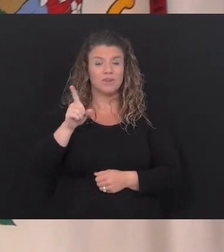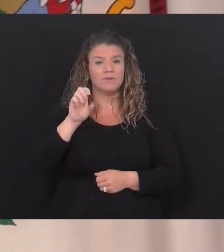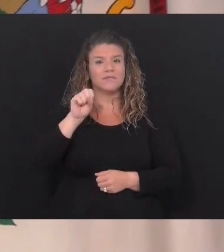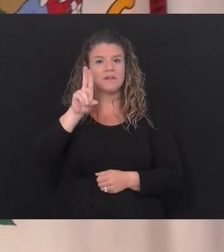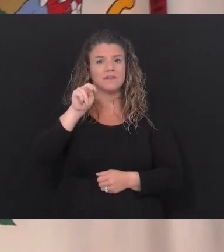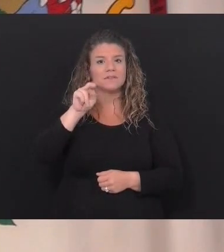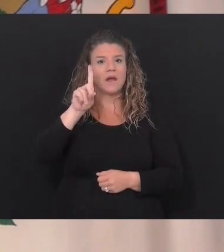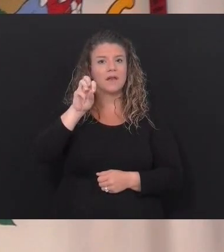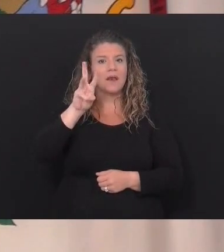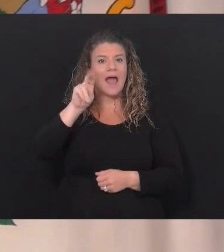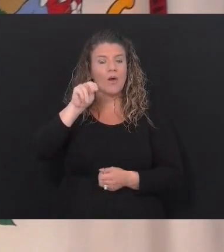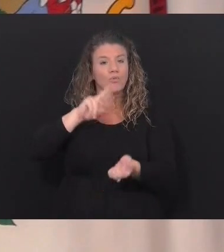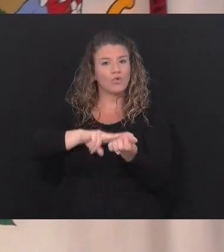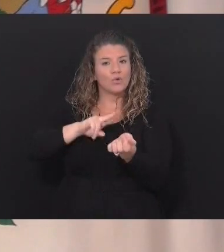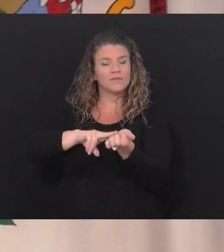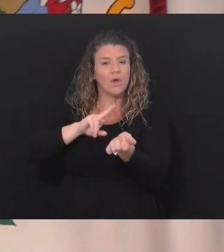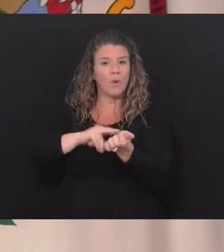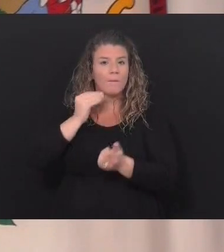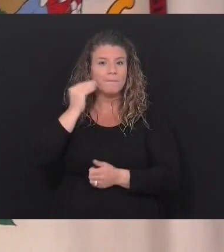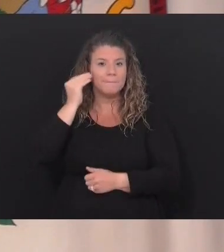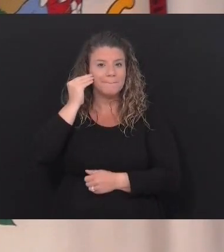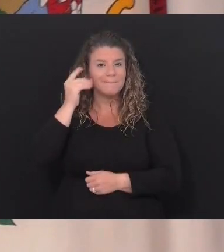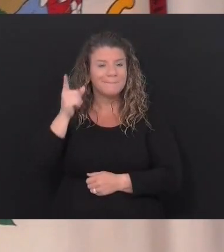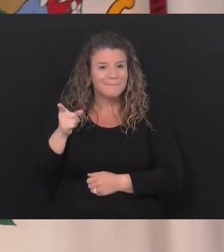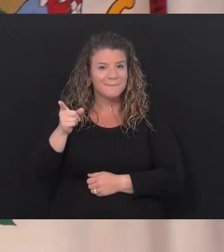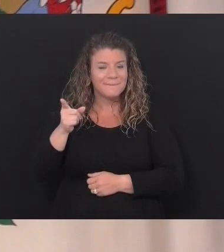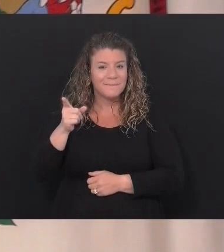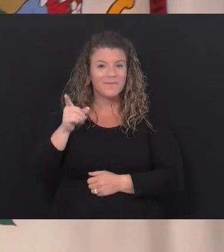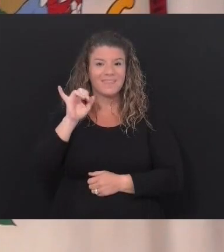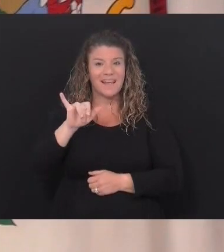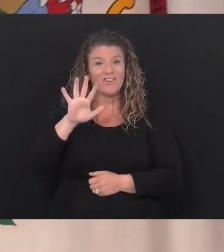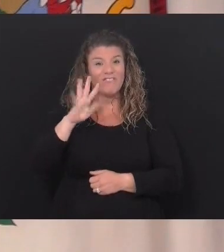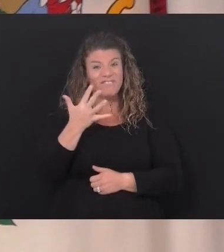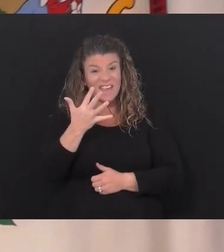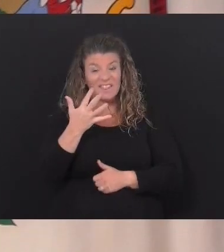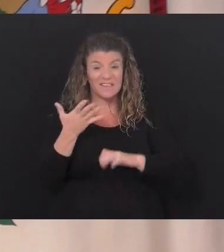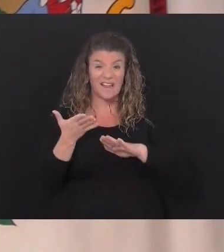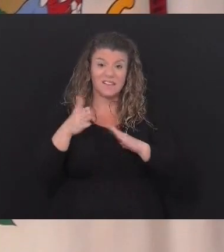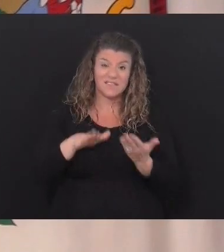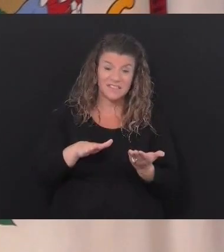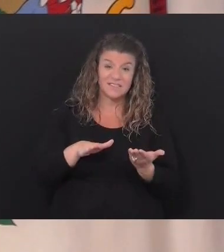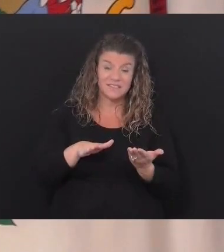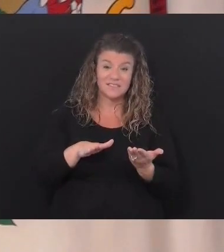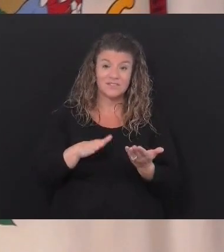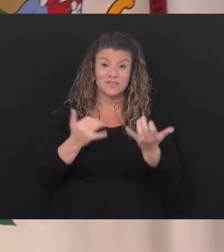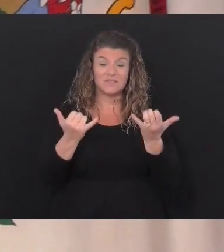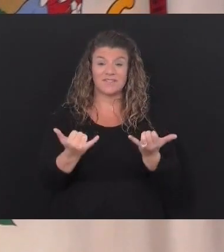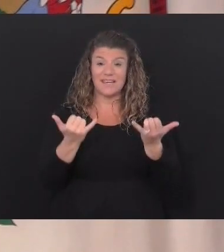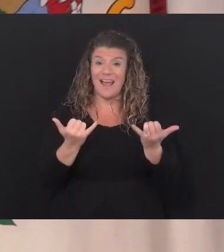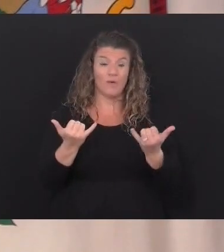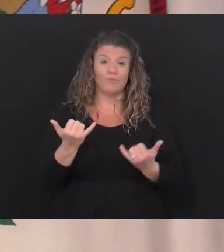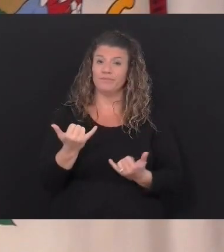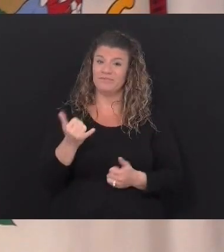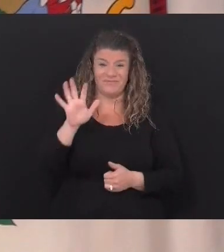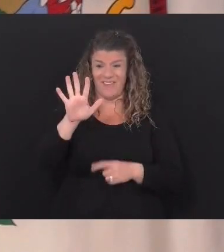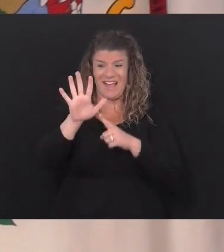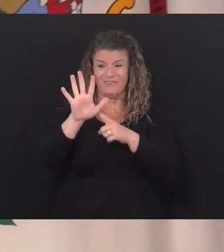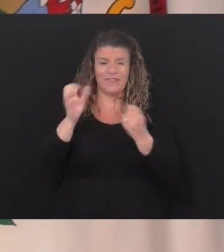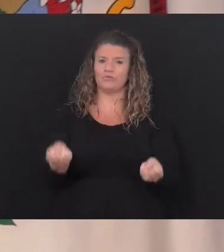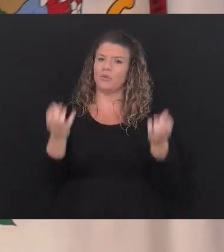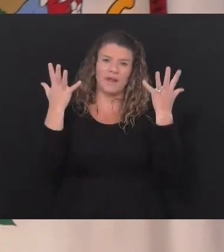nursing home, and that's our fifth death. It's now 5 too many.